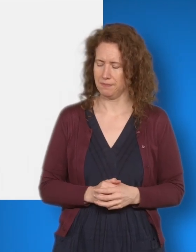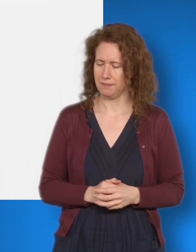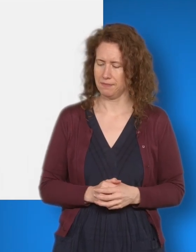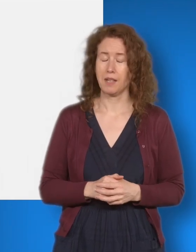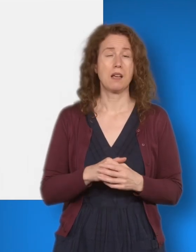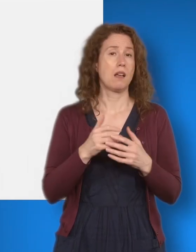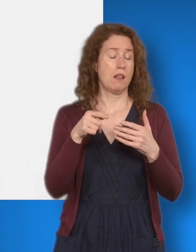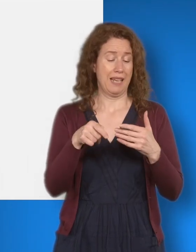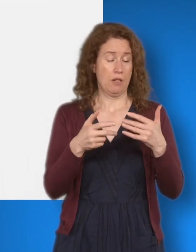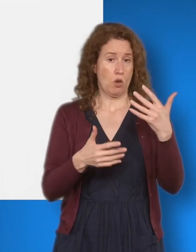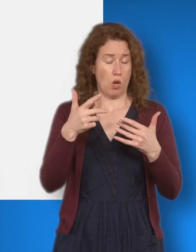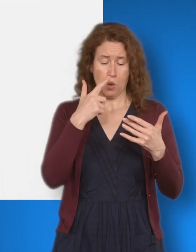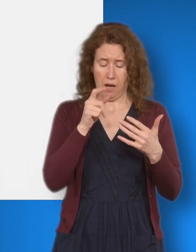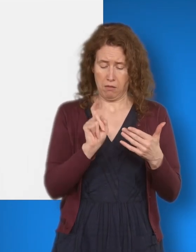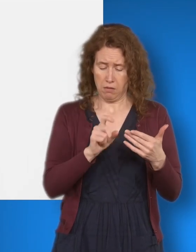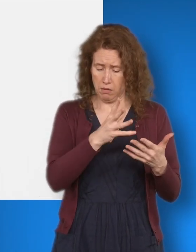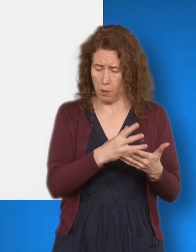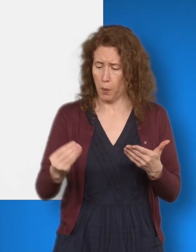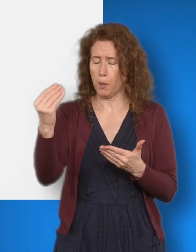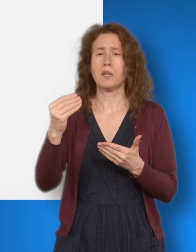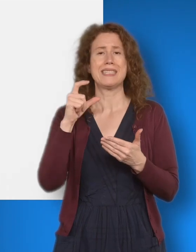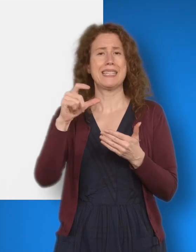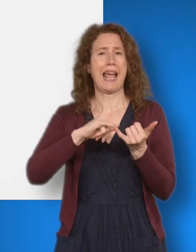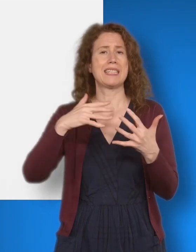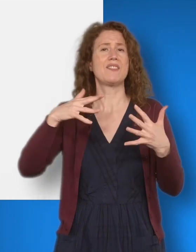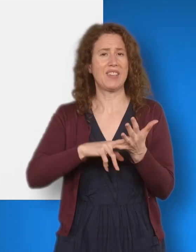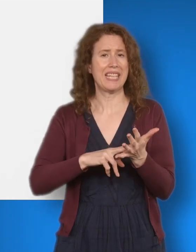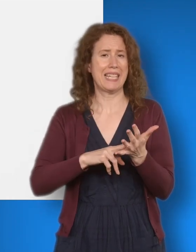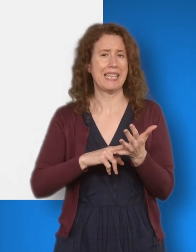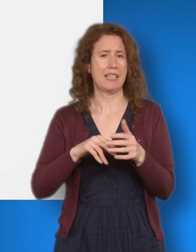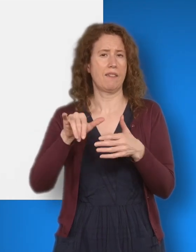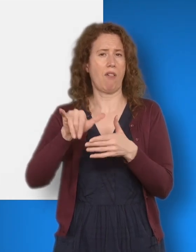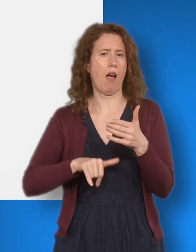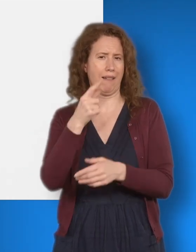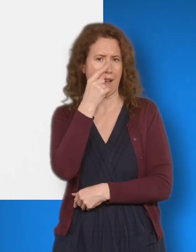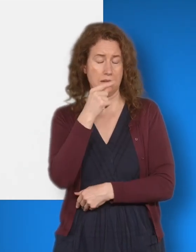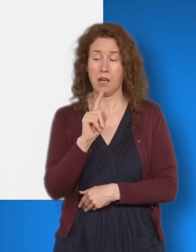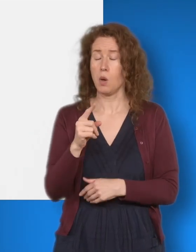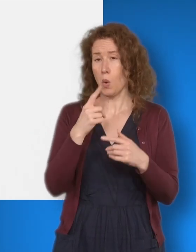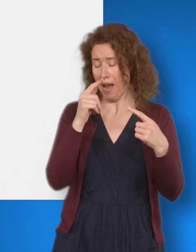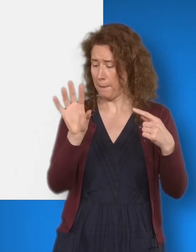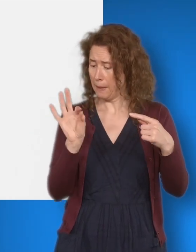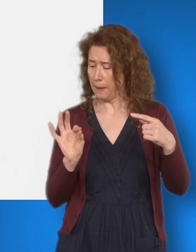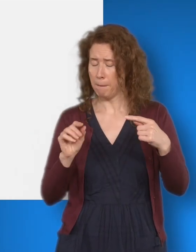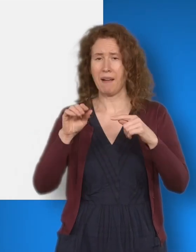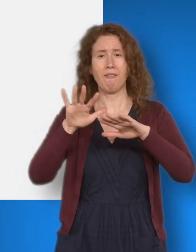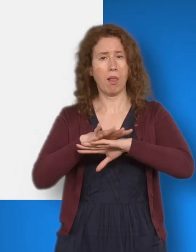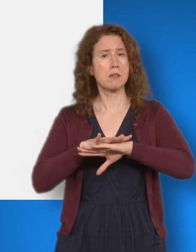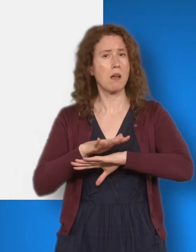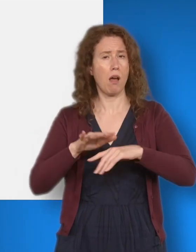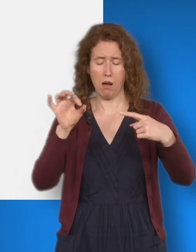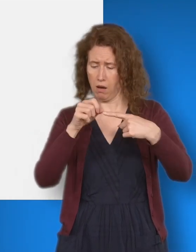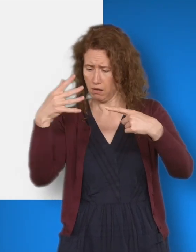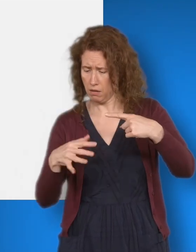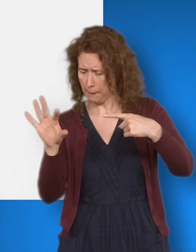The results can be exported to CSV. There are a number of filters that you can apply to your search.